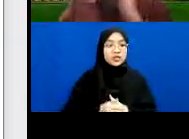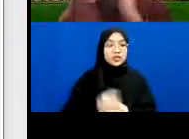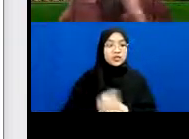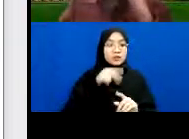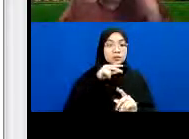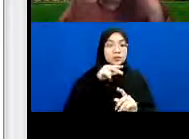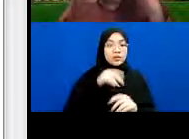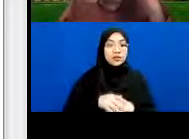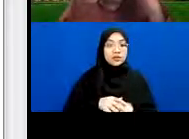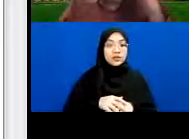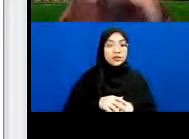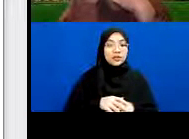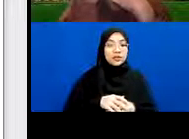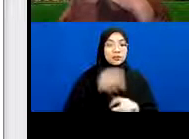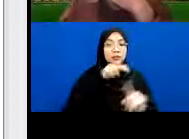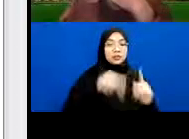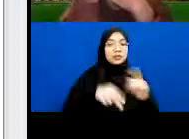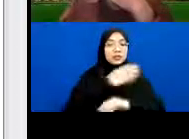lifetime consequences.